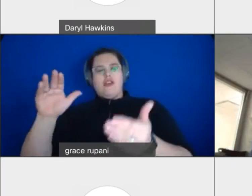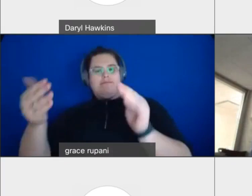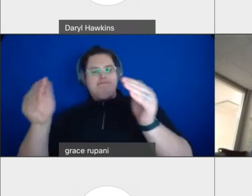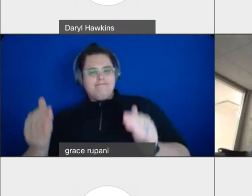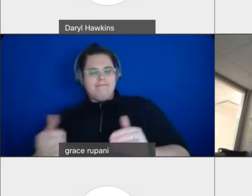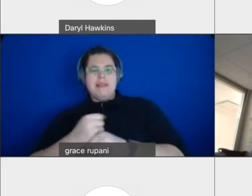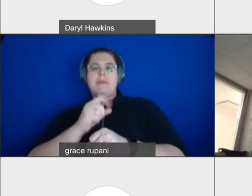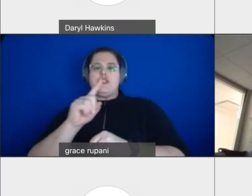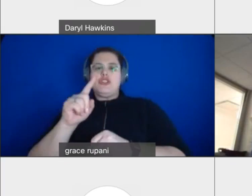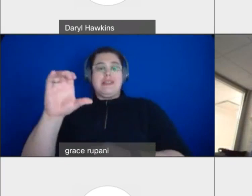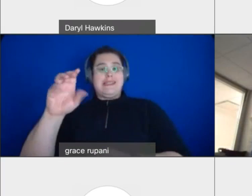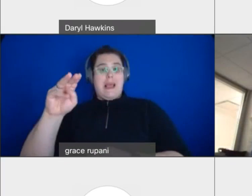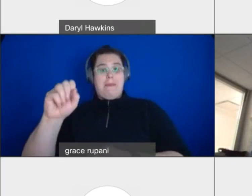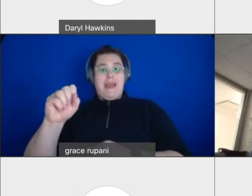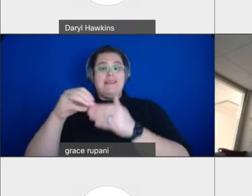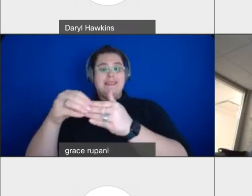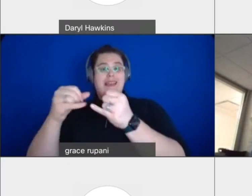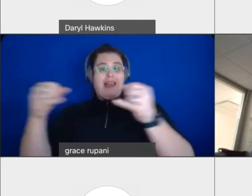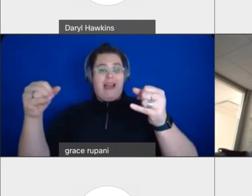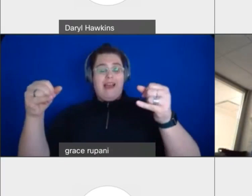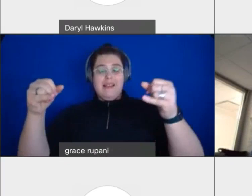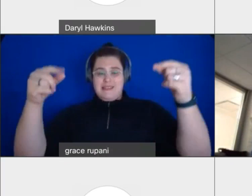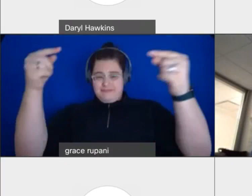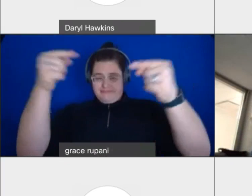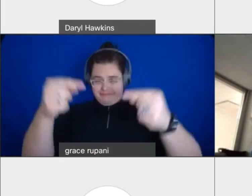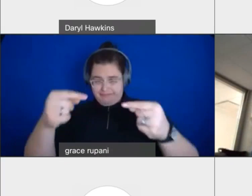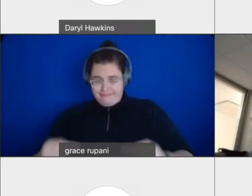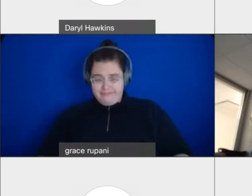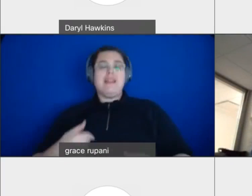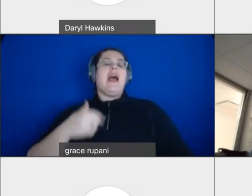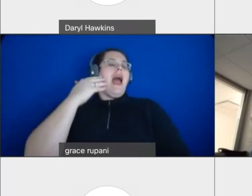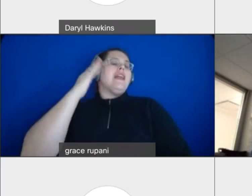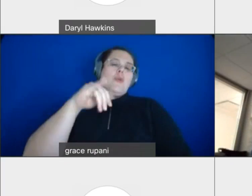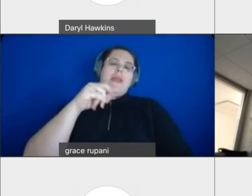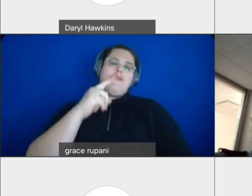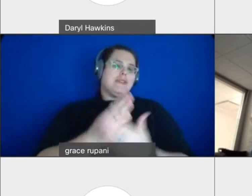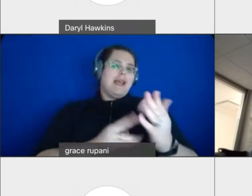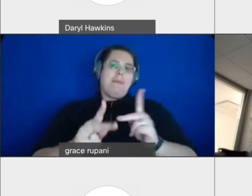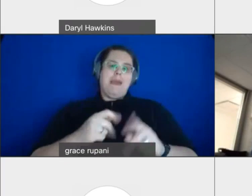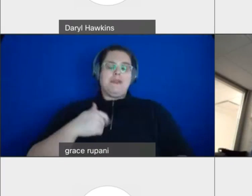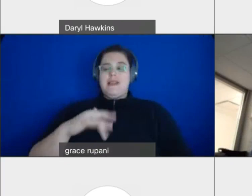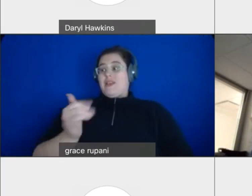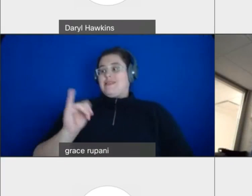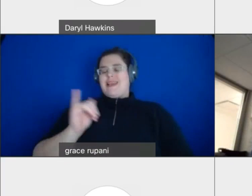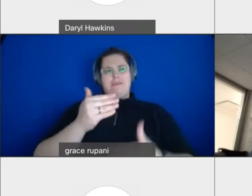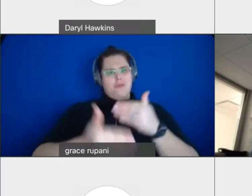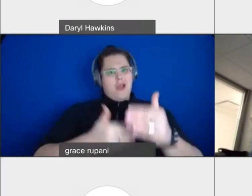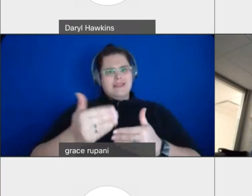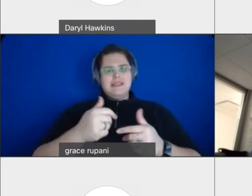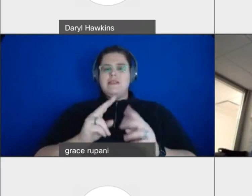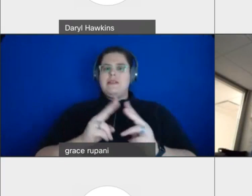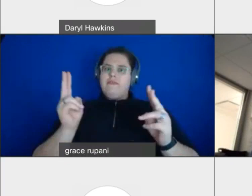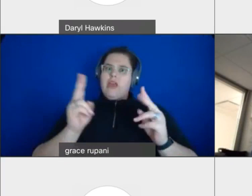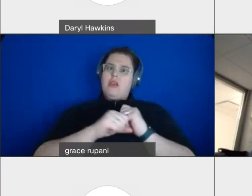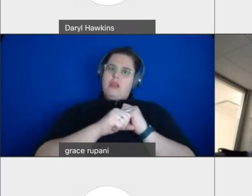believe CMS will accept. I know for some it seems like a very tedious process, but we really have to be